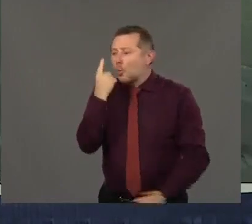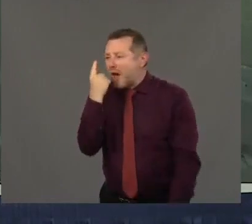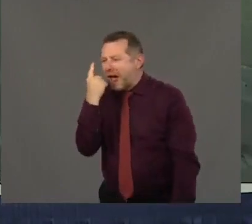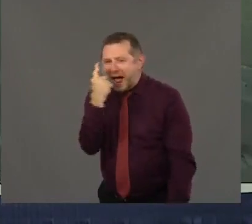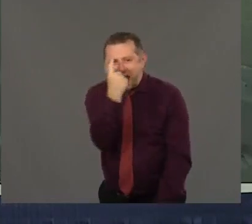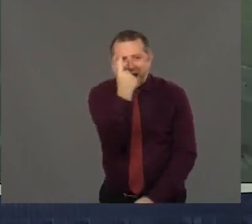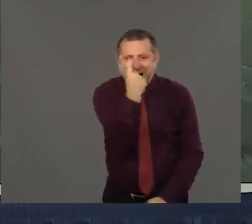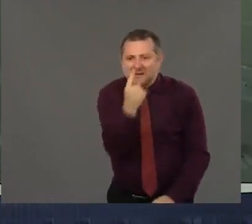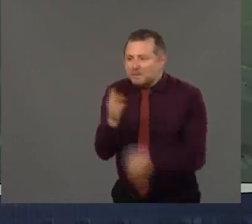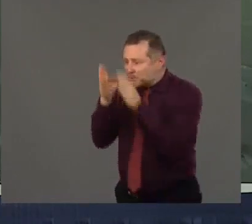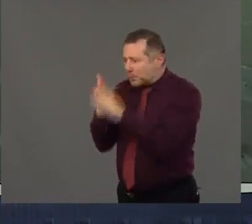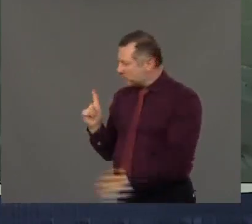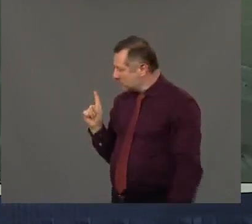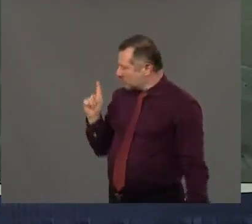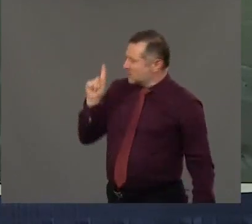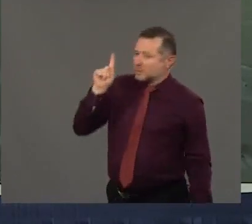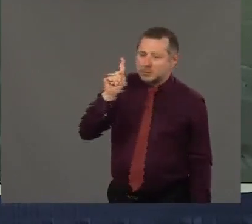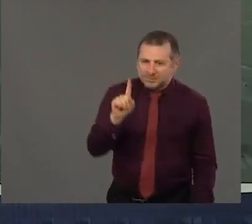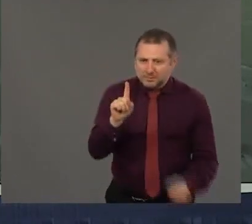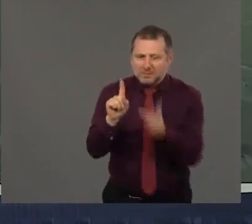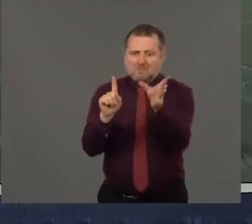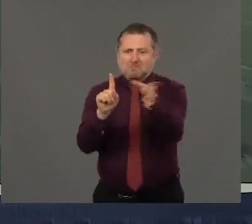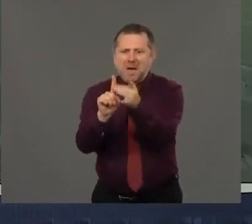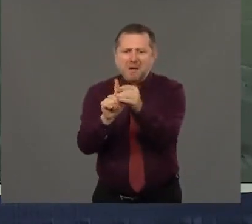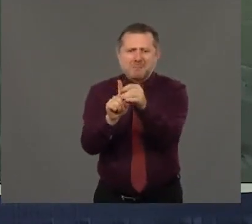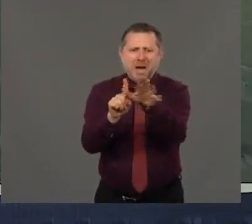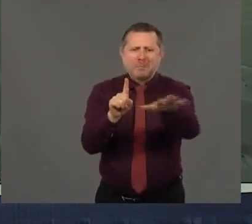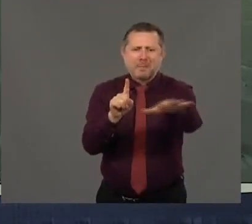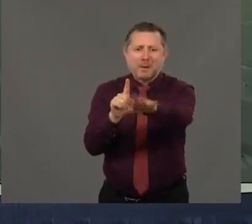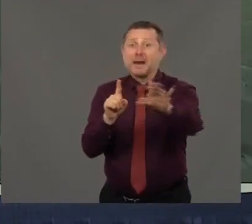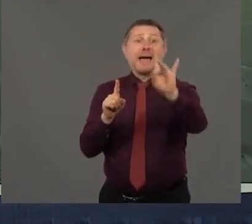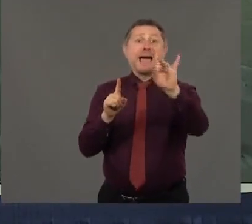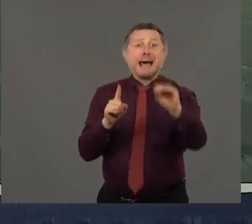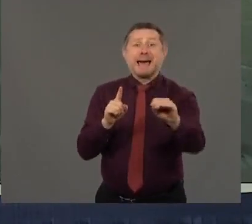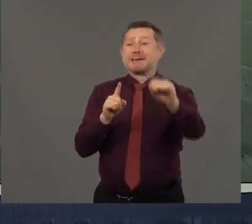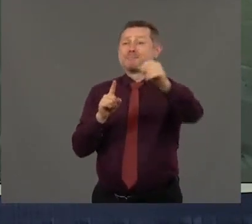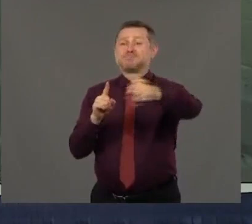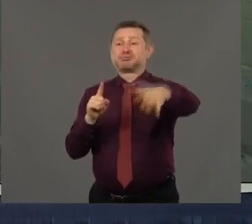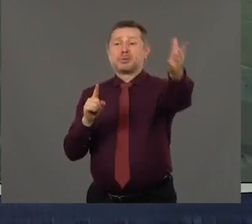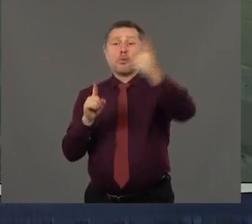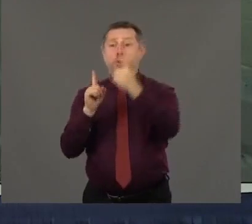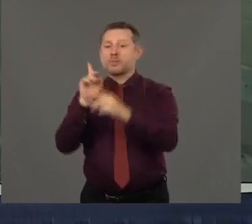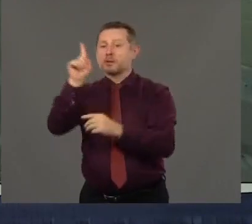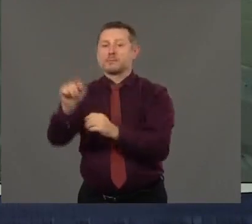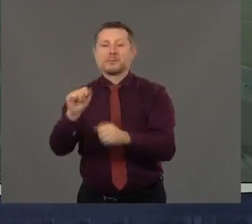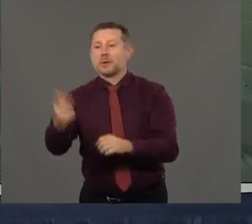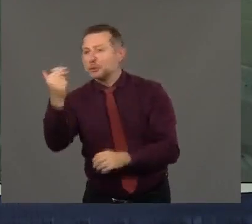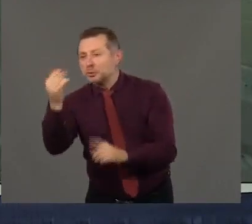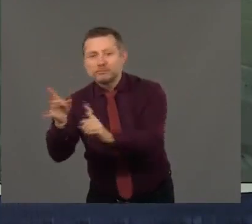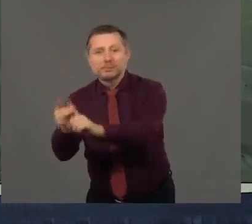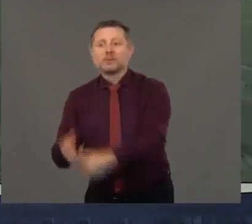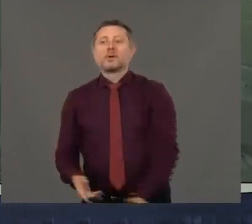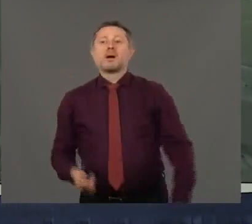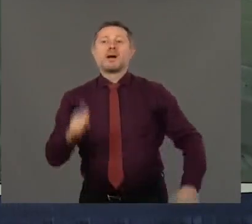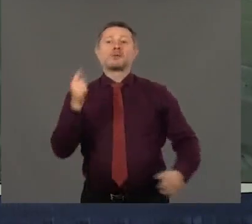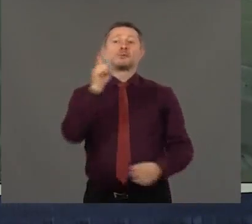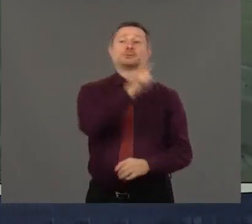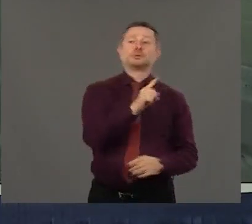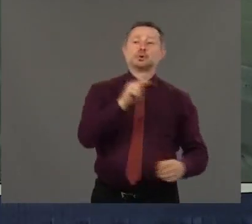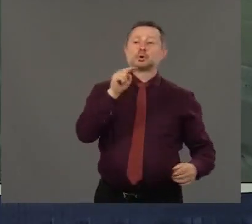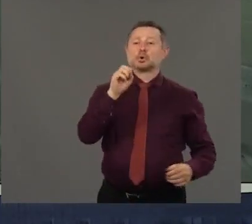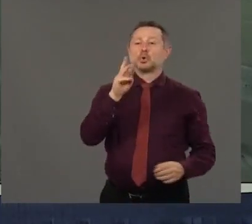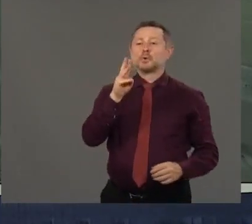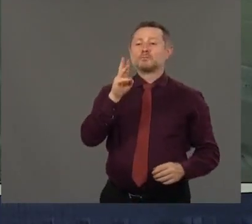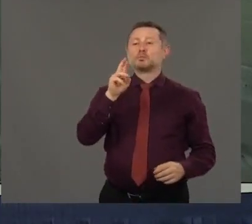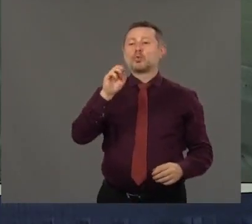1 to 13, 1 to 80, 1 to 70. New Rochelle, Chappaqua in